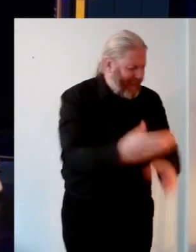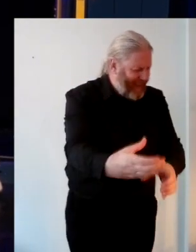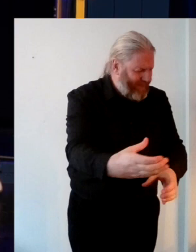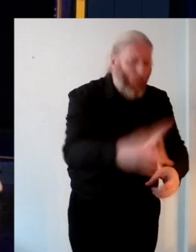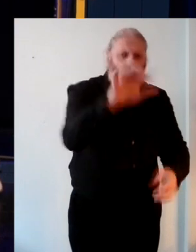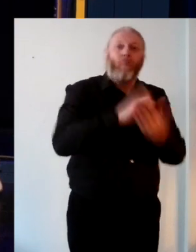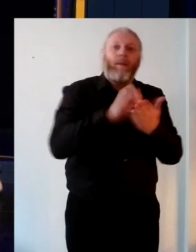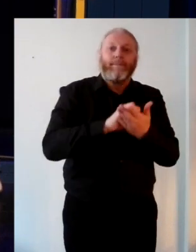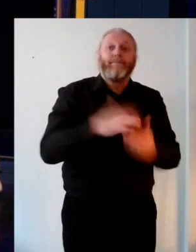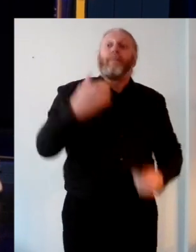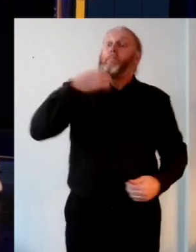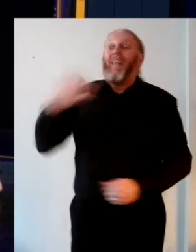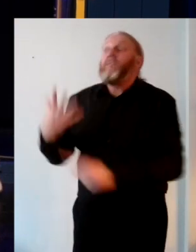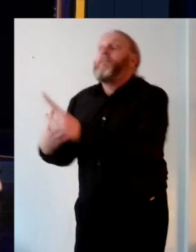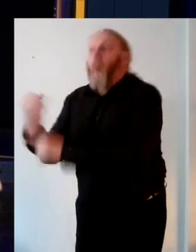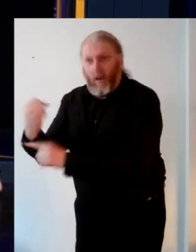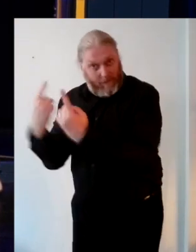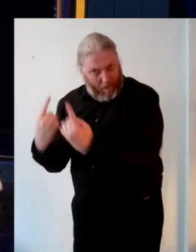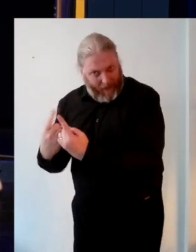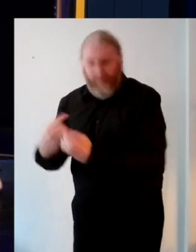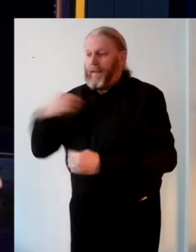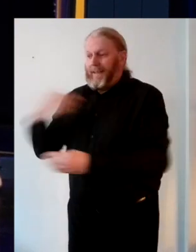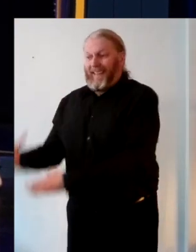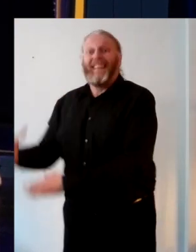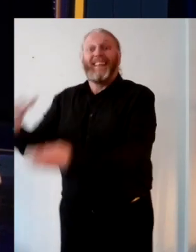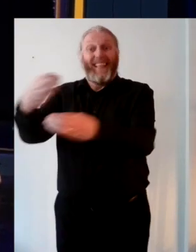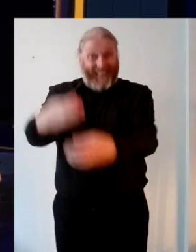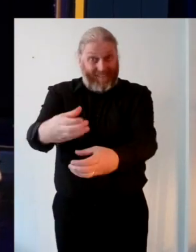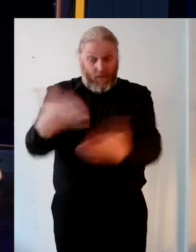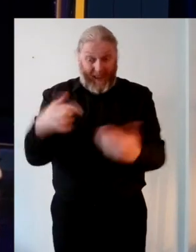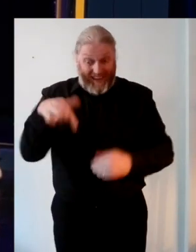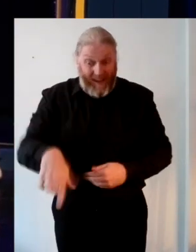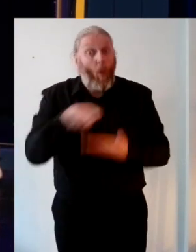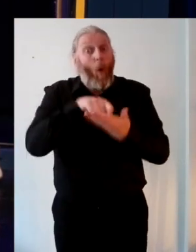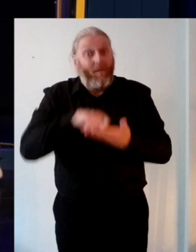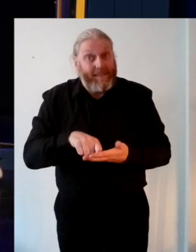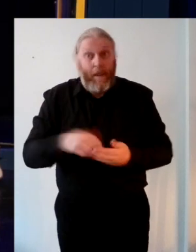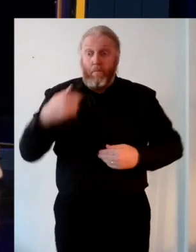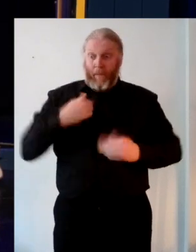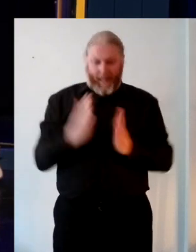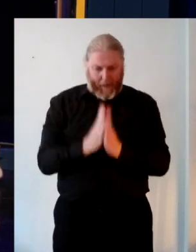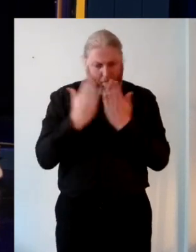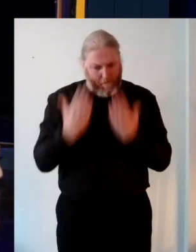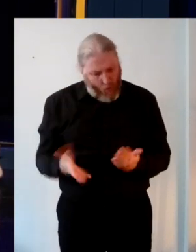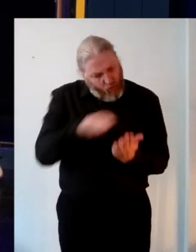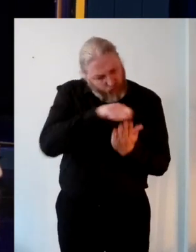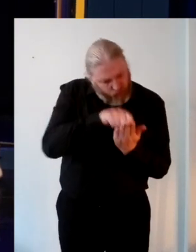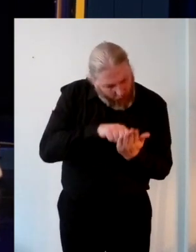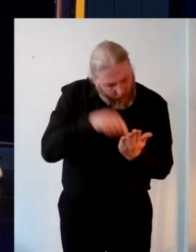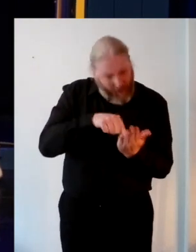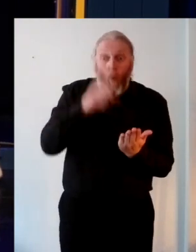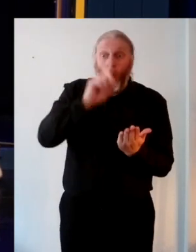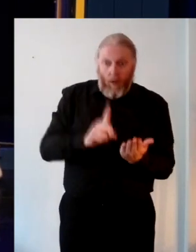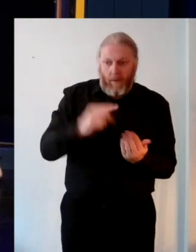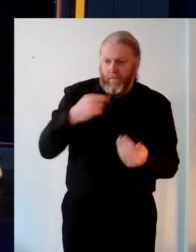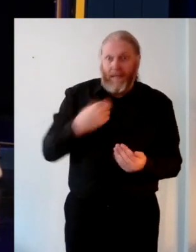Yes, that's it is. If you find something, you bring it to the Lost and Found office, and I write in my little book what it is, and I put